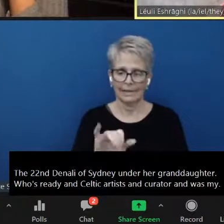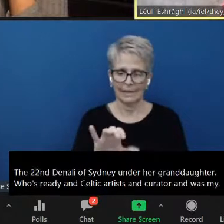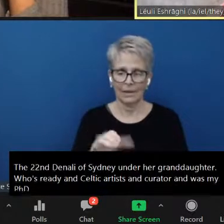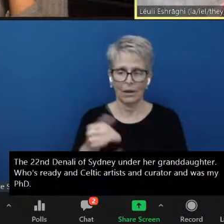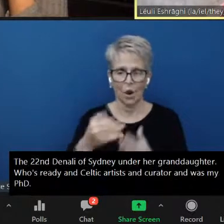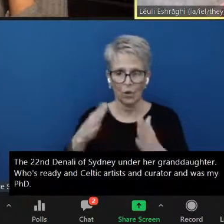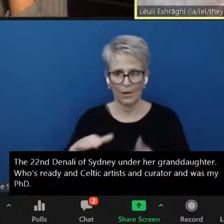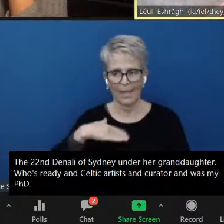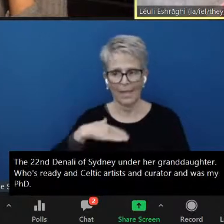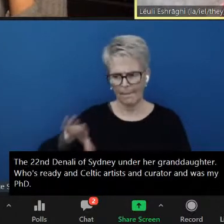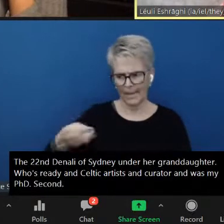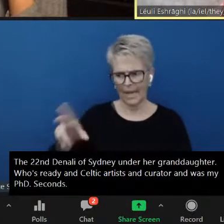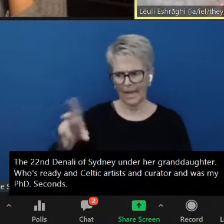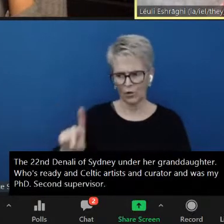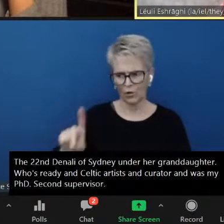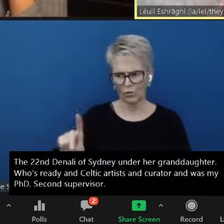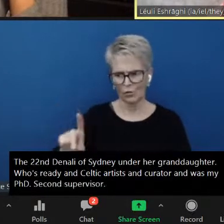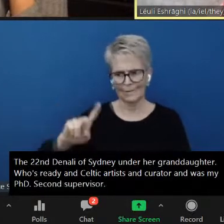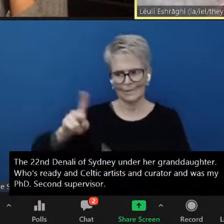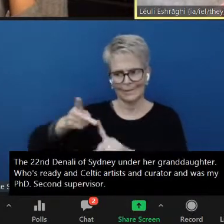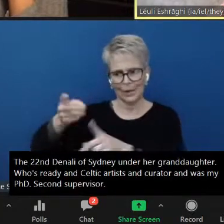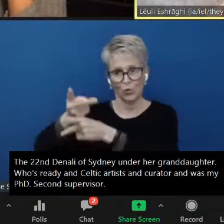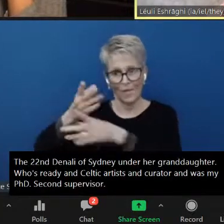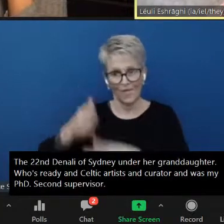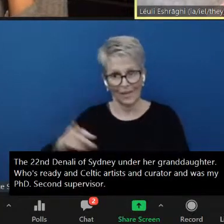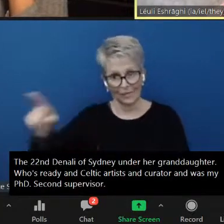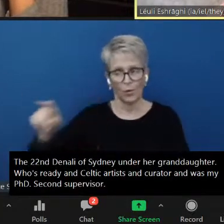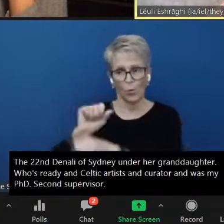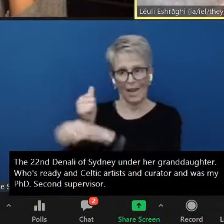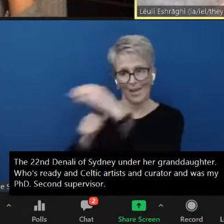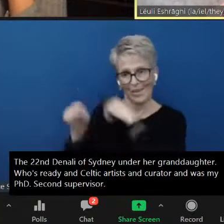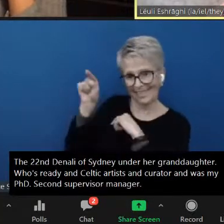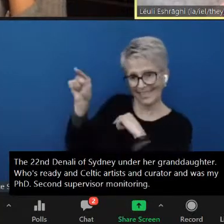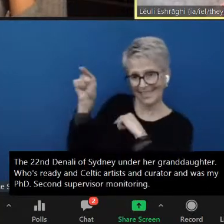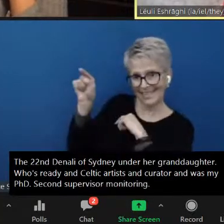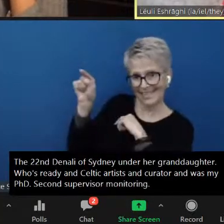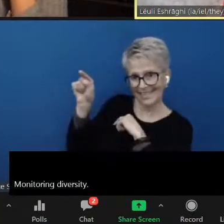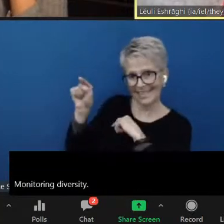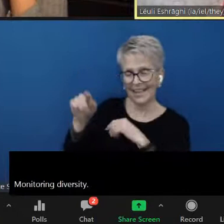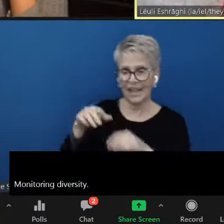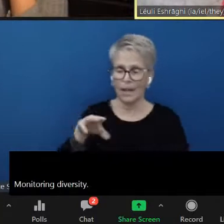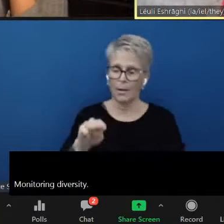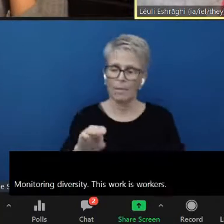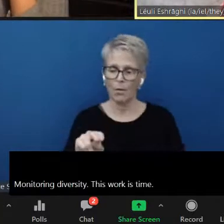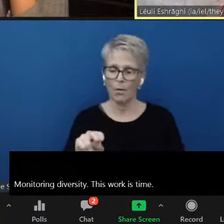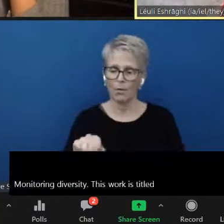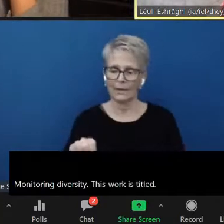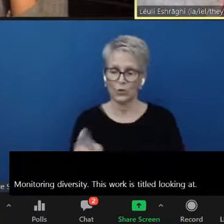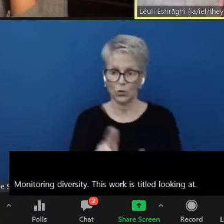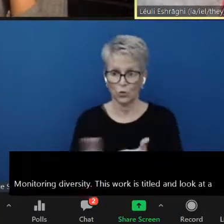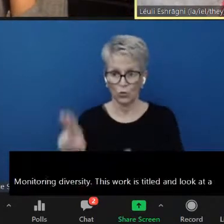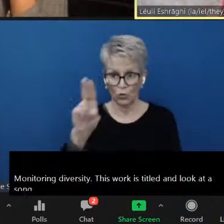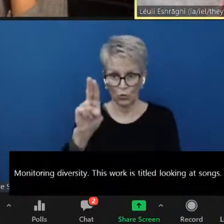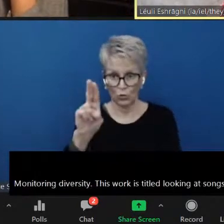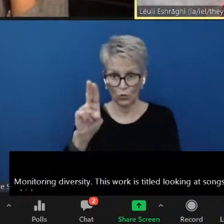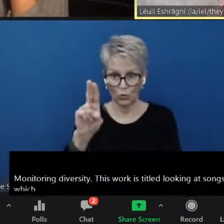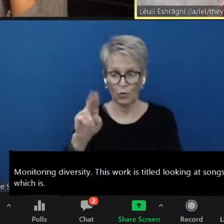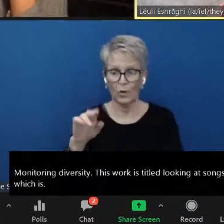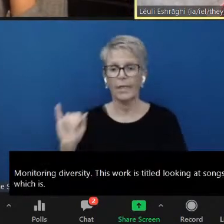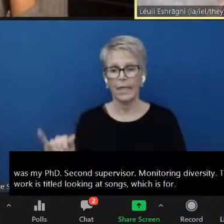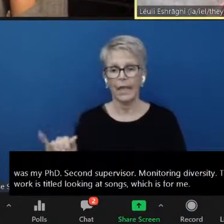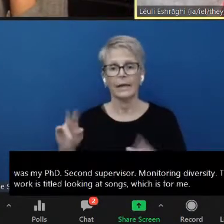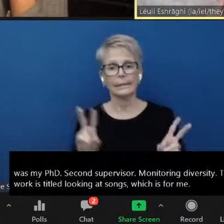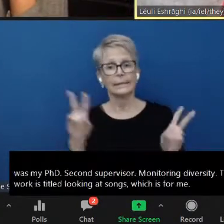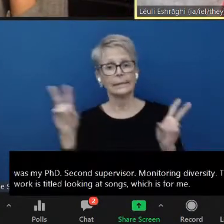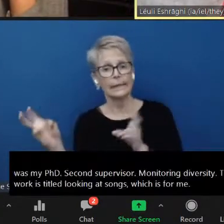PhD second supervisor at Monash University. This work is titled Reconnaissance, which is for